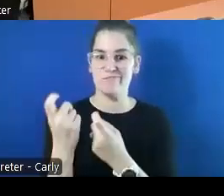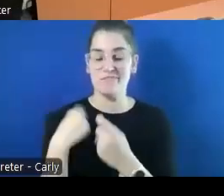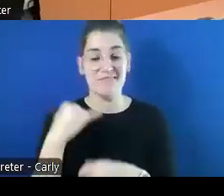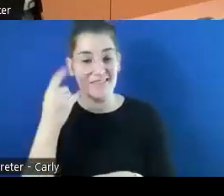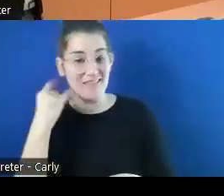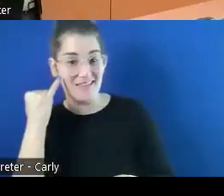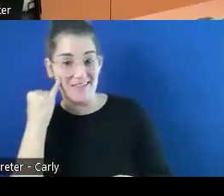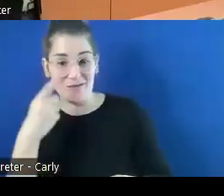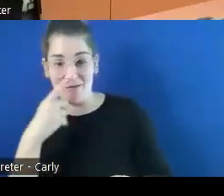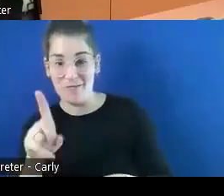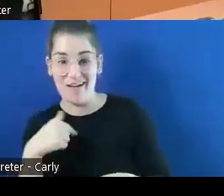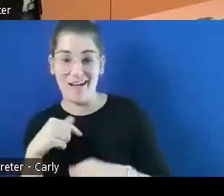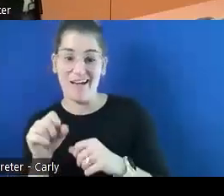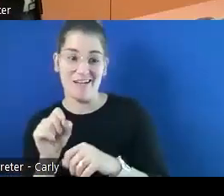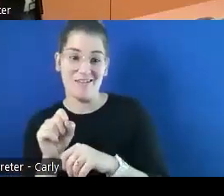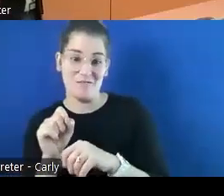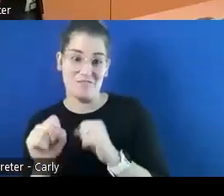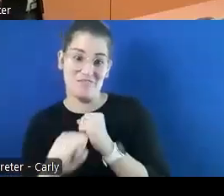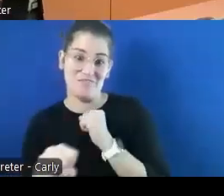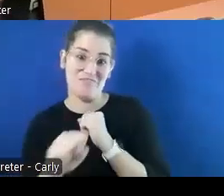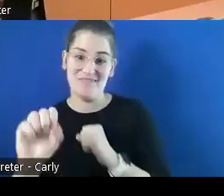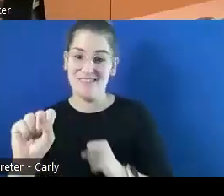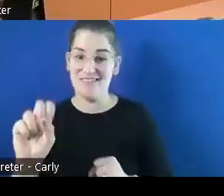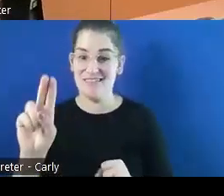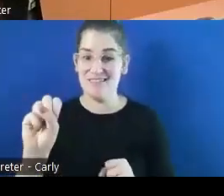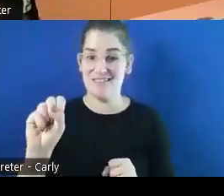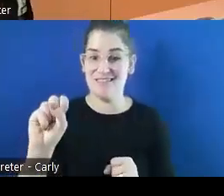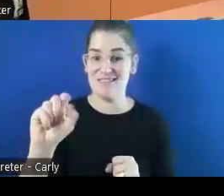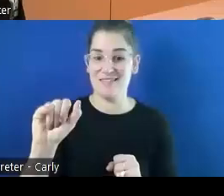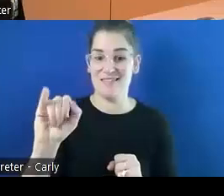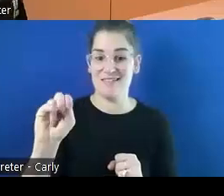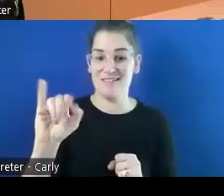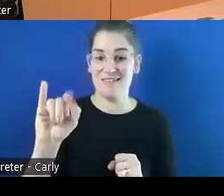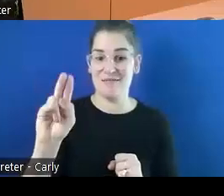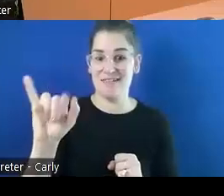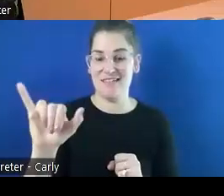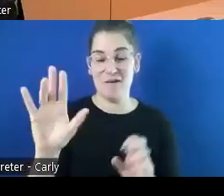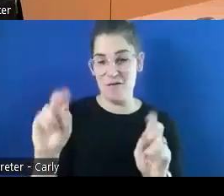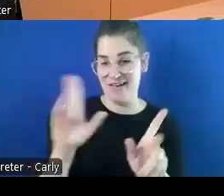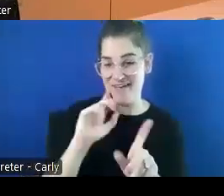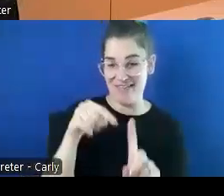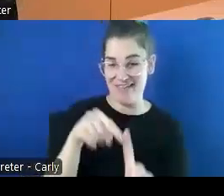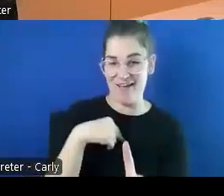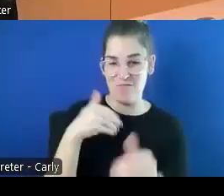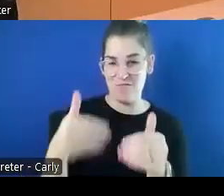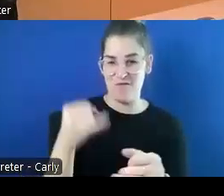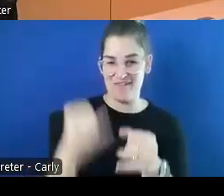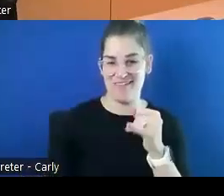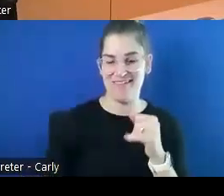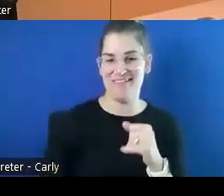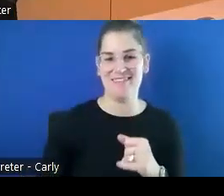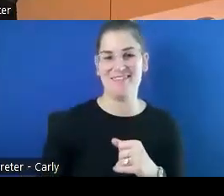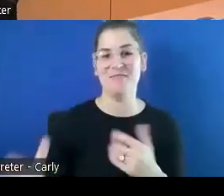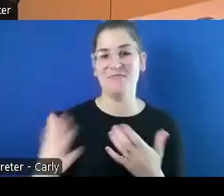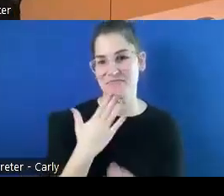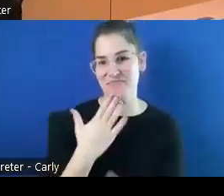plug in for sustainability. Okay, on that note, we have to end. So I want to thank the residents again